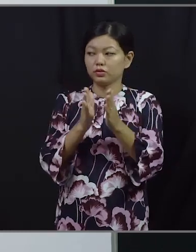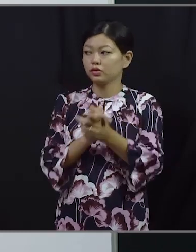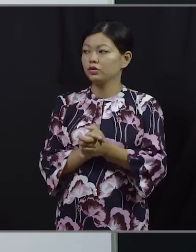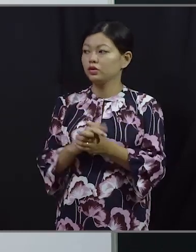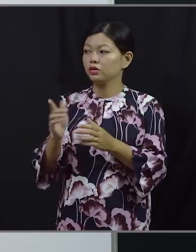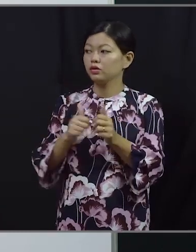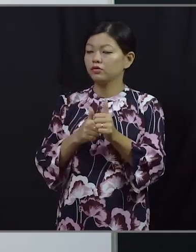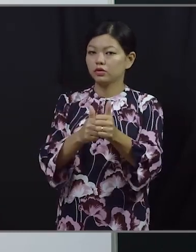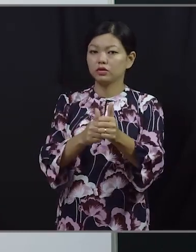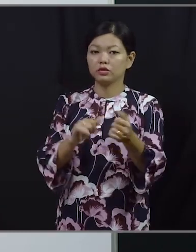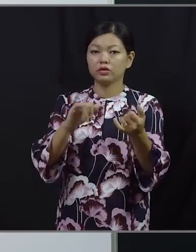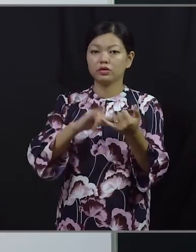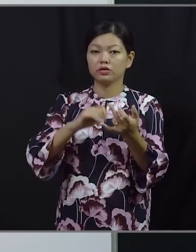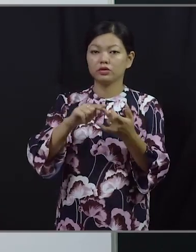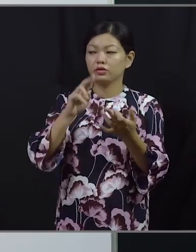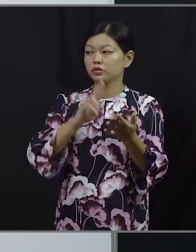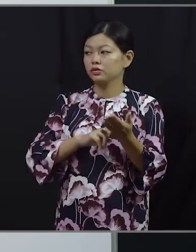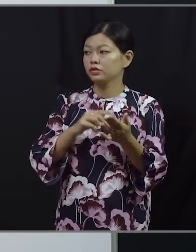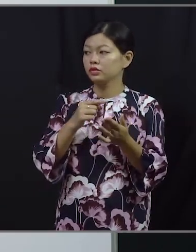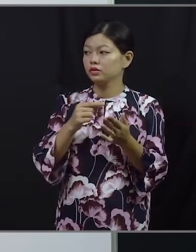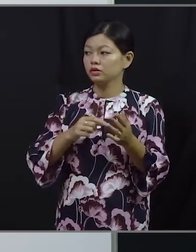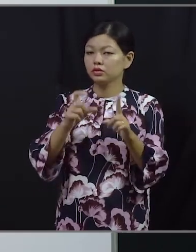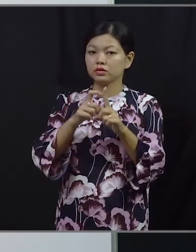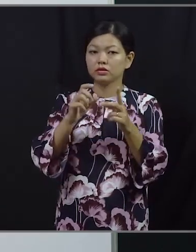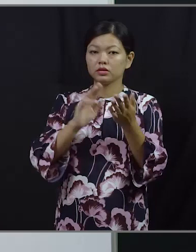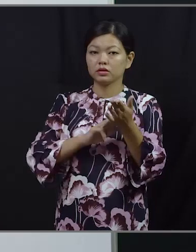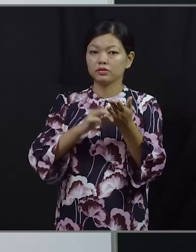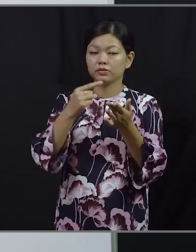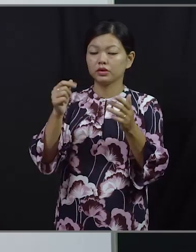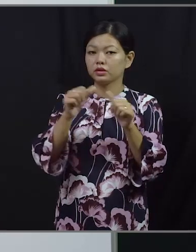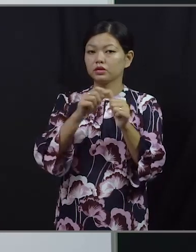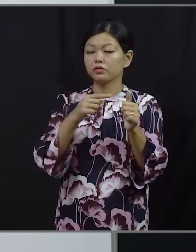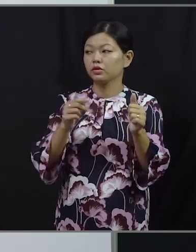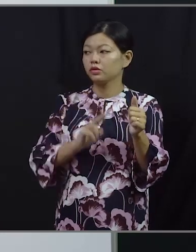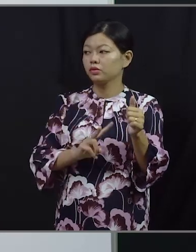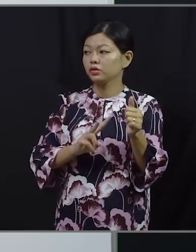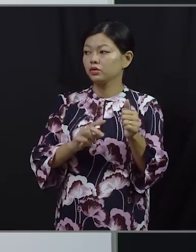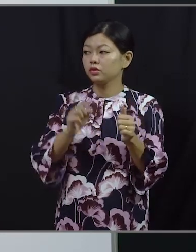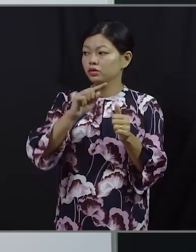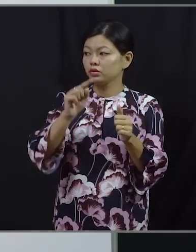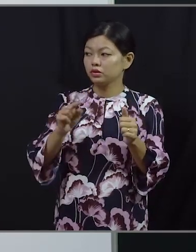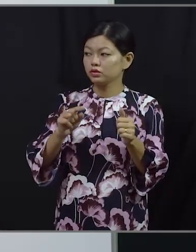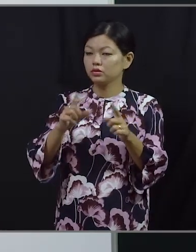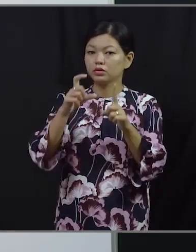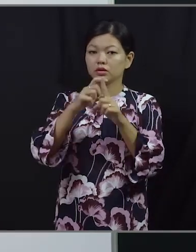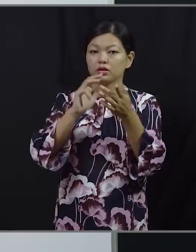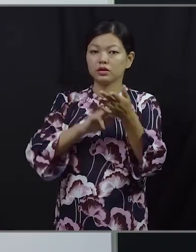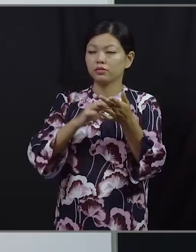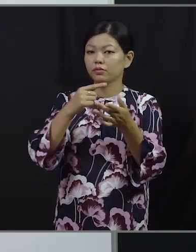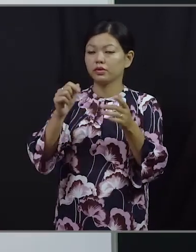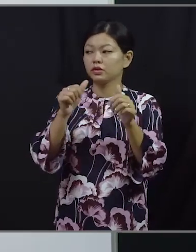to dm minus a divided by 2 as well as sin a by